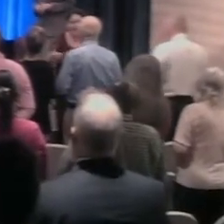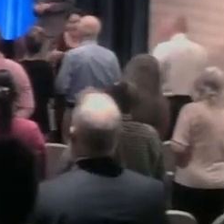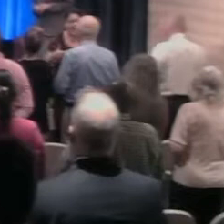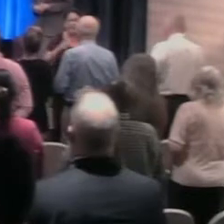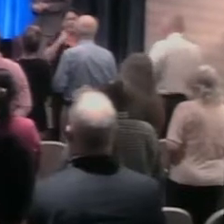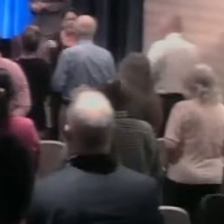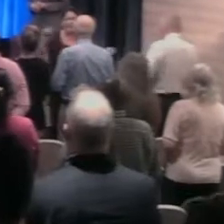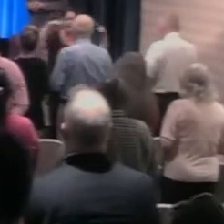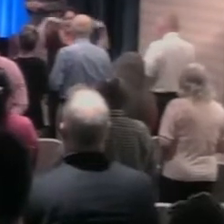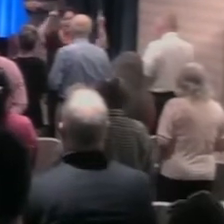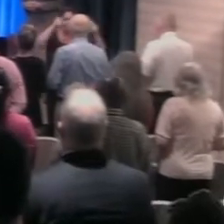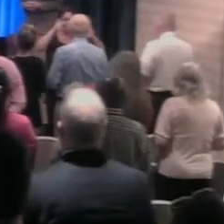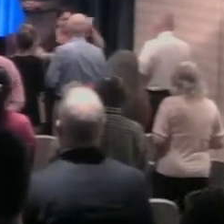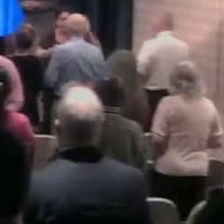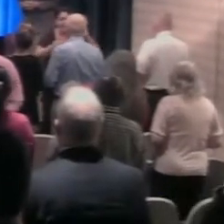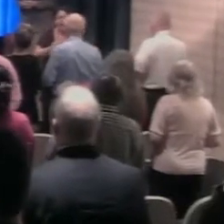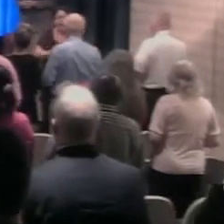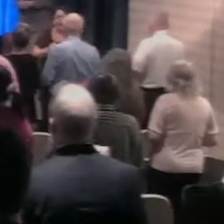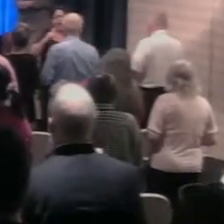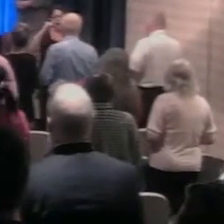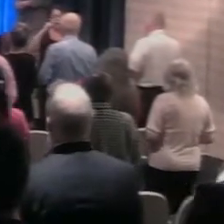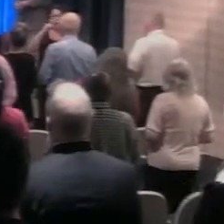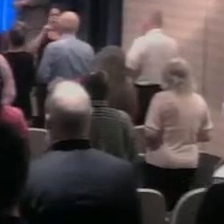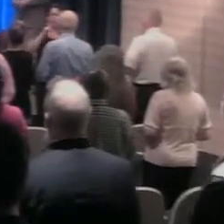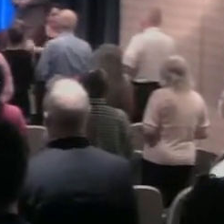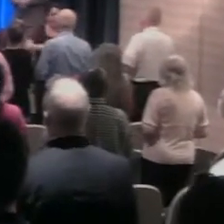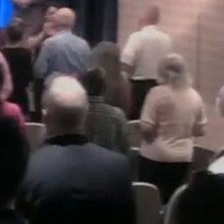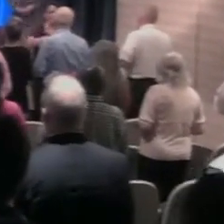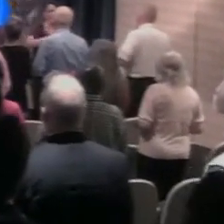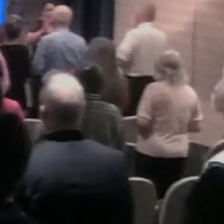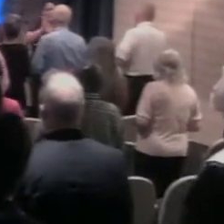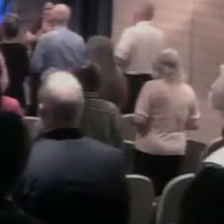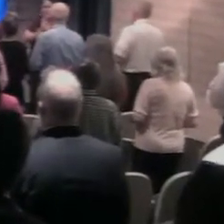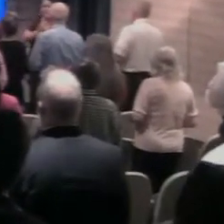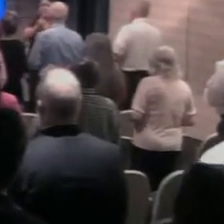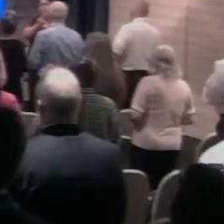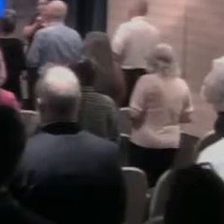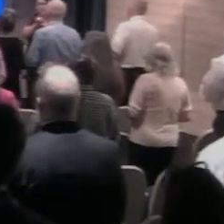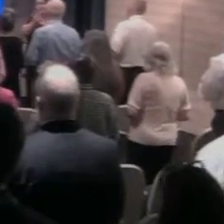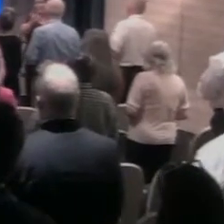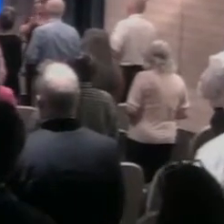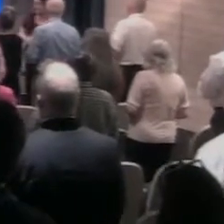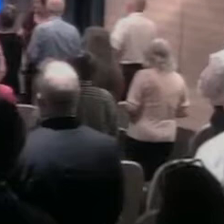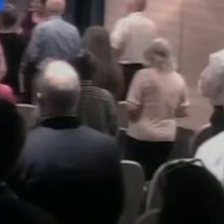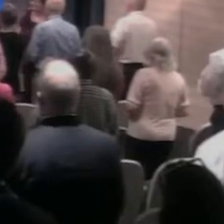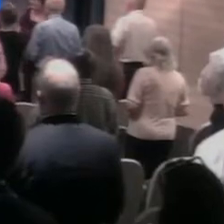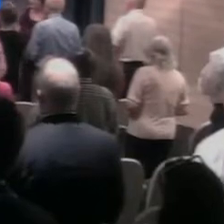fame, we go down in flames. Hey, nothing can stop the U.S. Air Force.